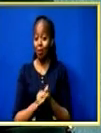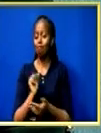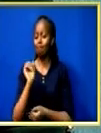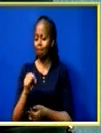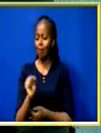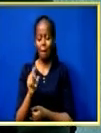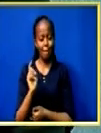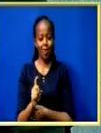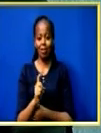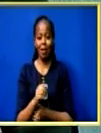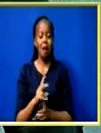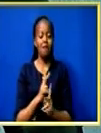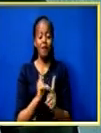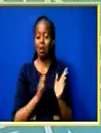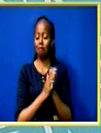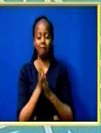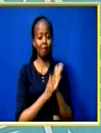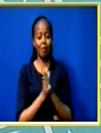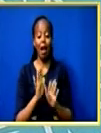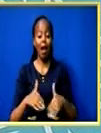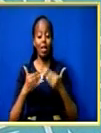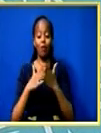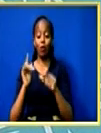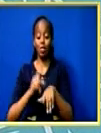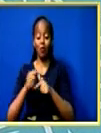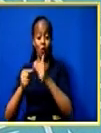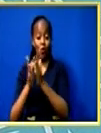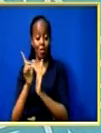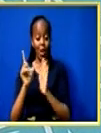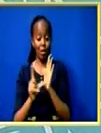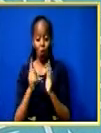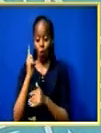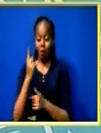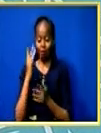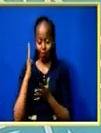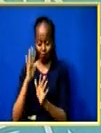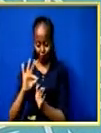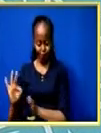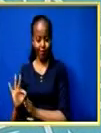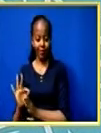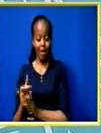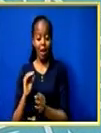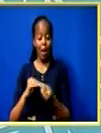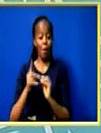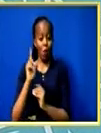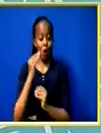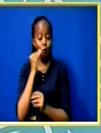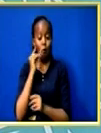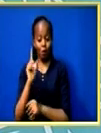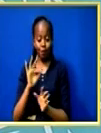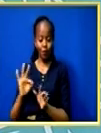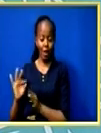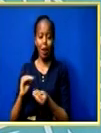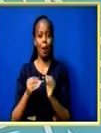course, I am. Please. I am very And many more. curious. I'll give more as we go. Okay, so And one down. Note. That is number one. Okay. Number